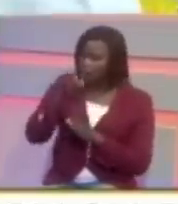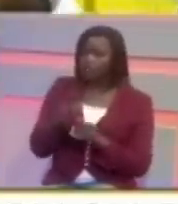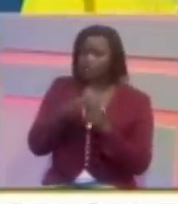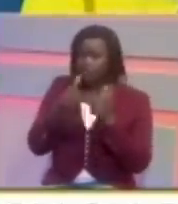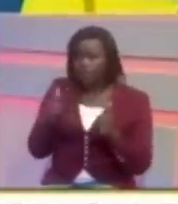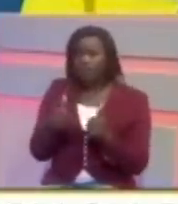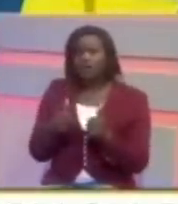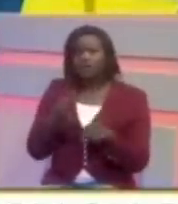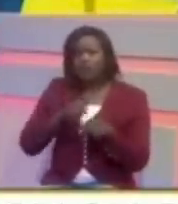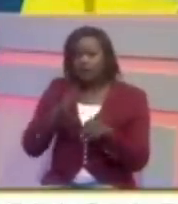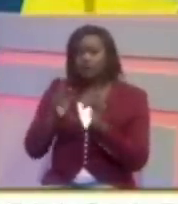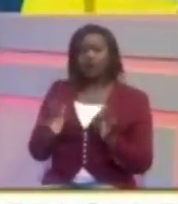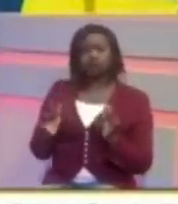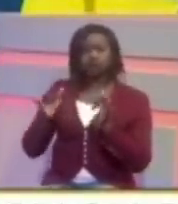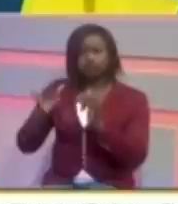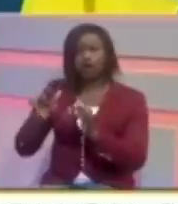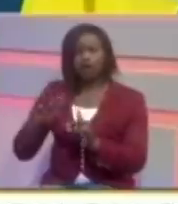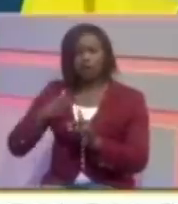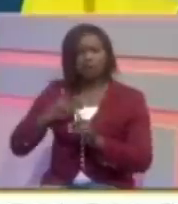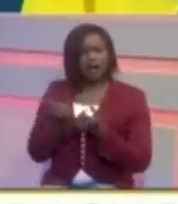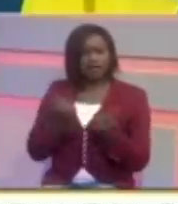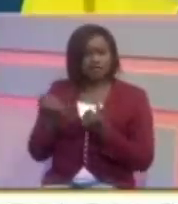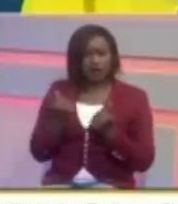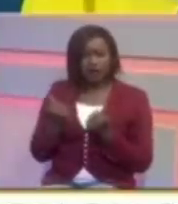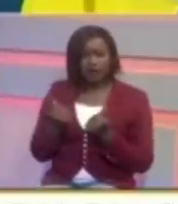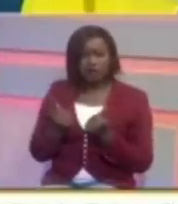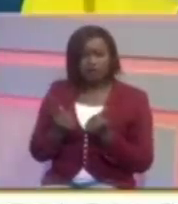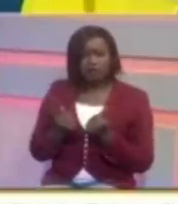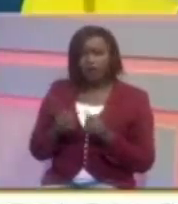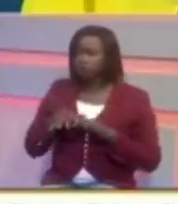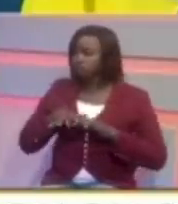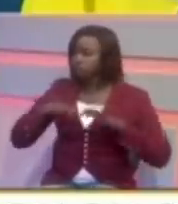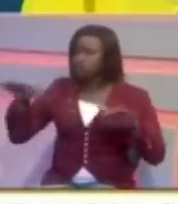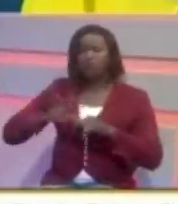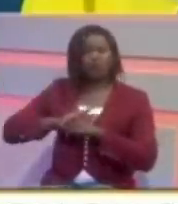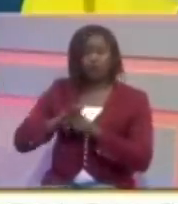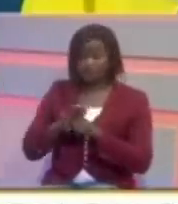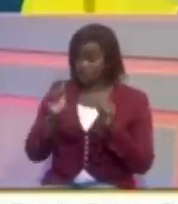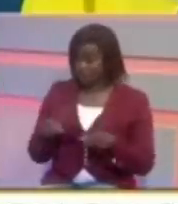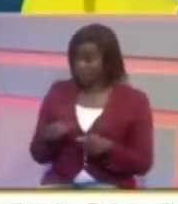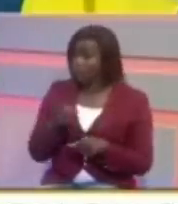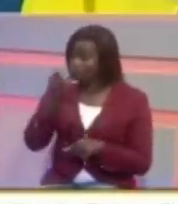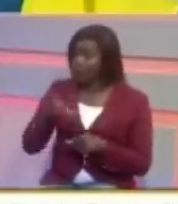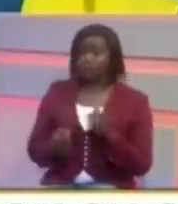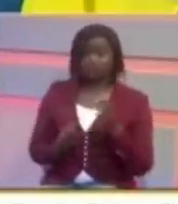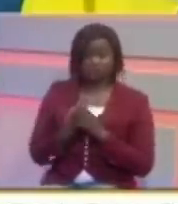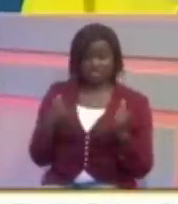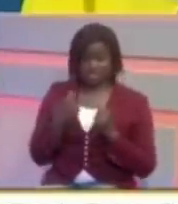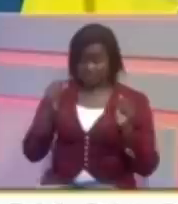gathered around my car, somebody can be infected. So please,